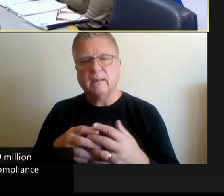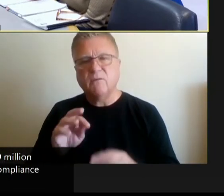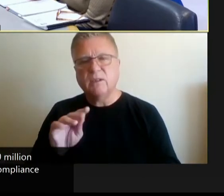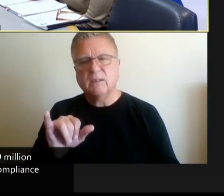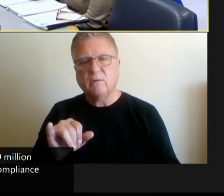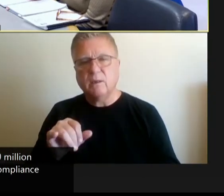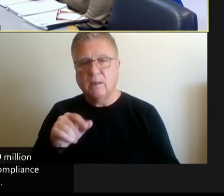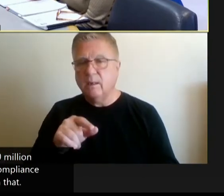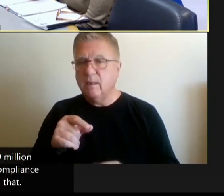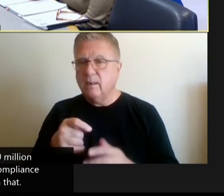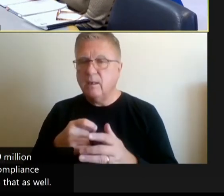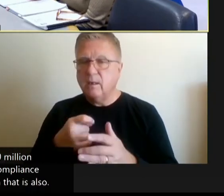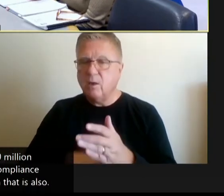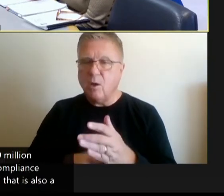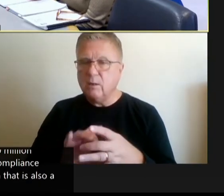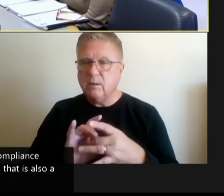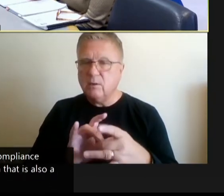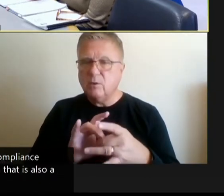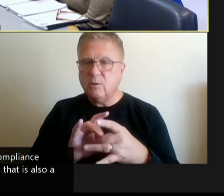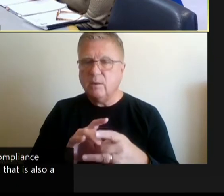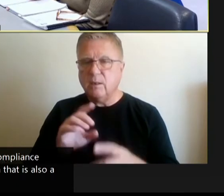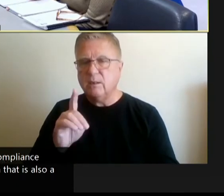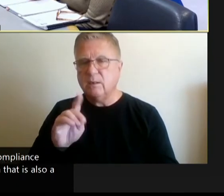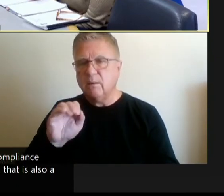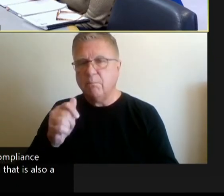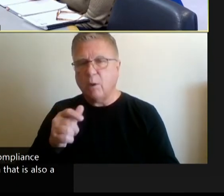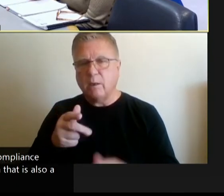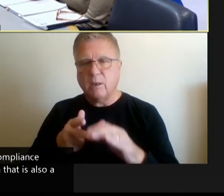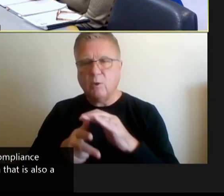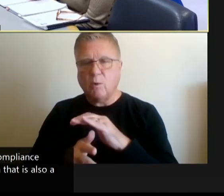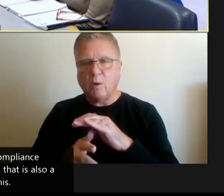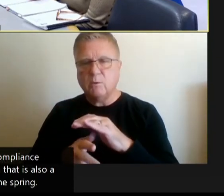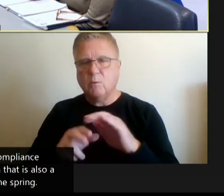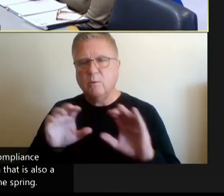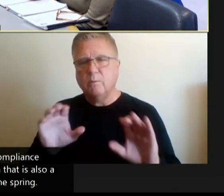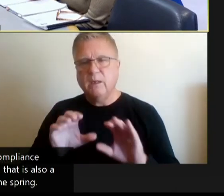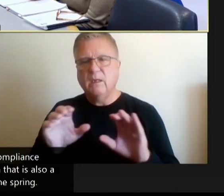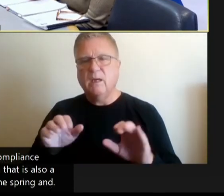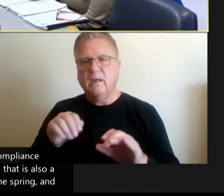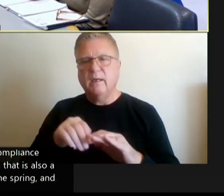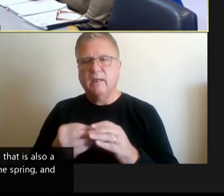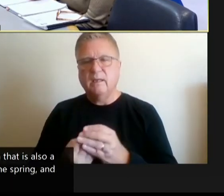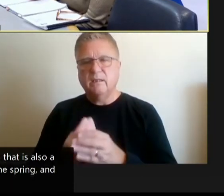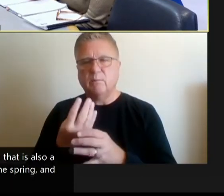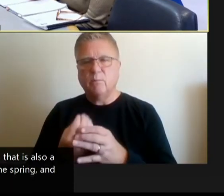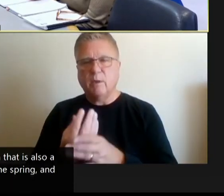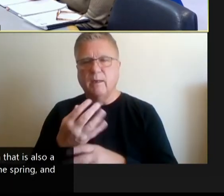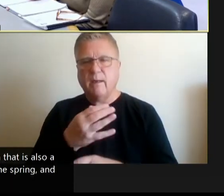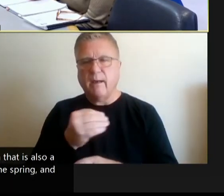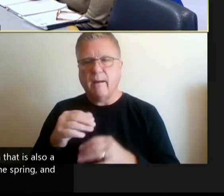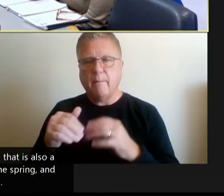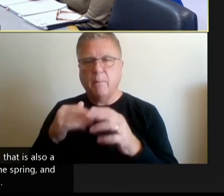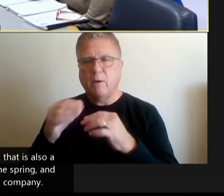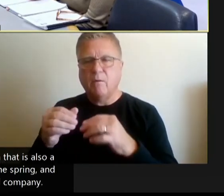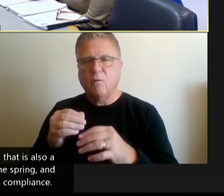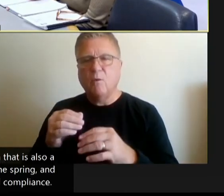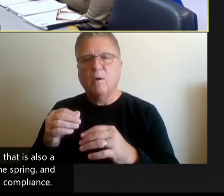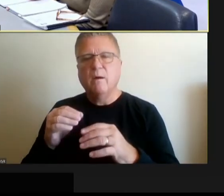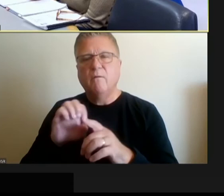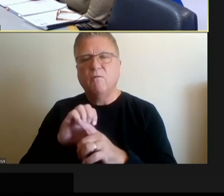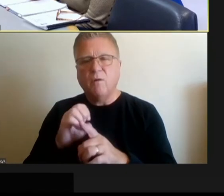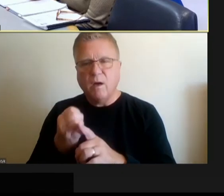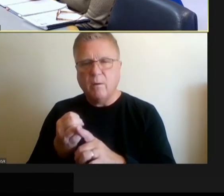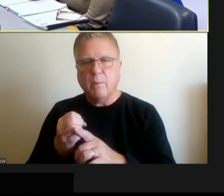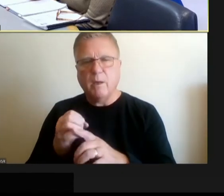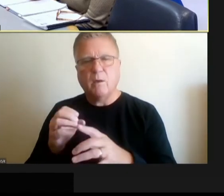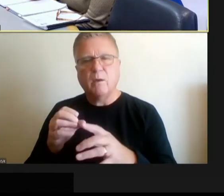cost associated with that is also a parking garage, which will be done in the spring. And then the building for the environmental compliance facility